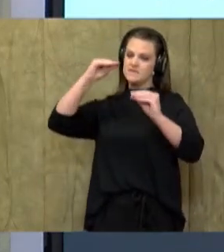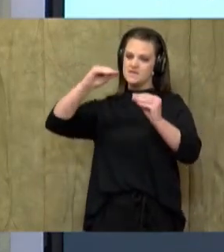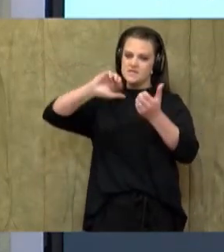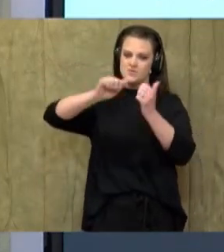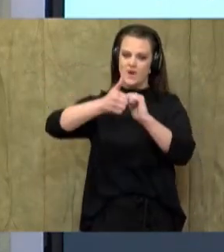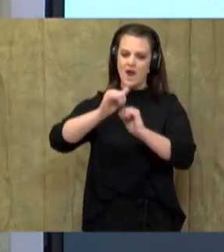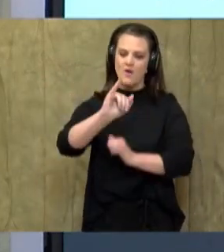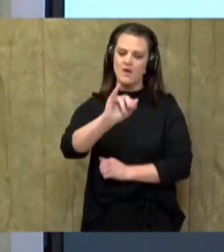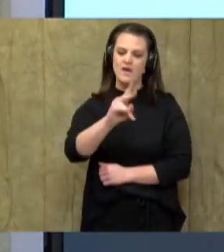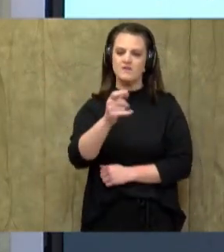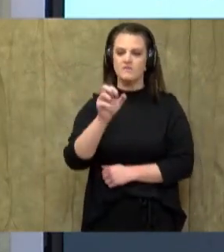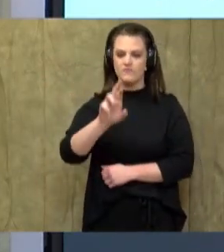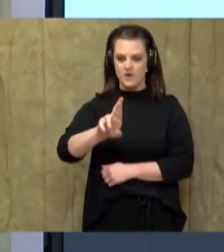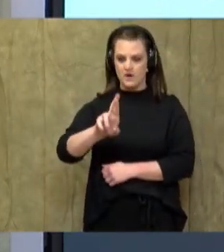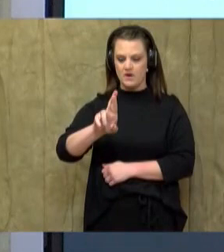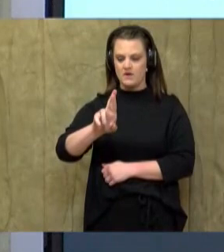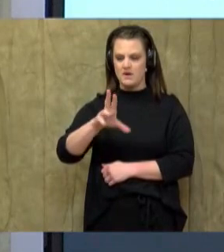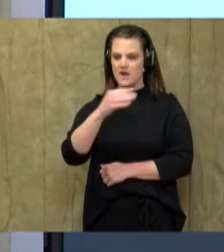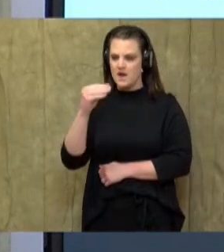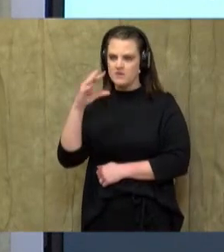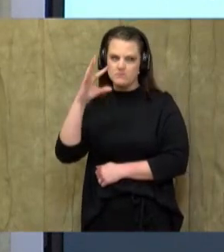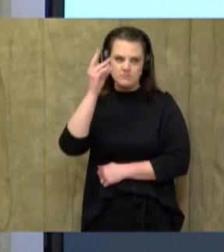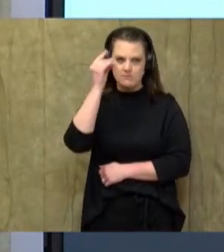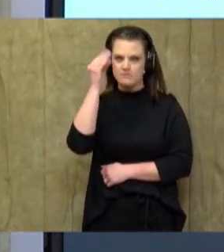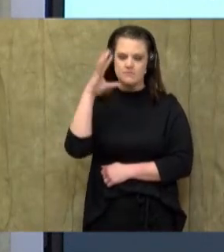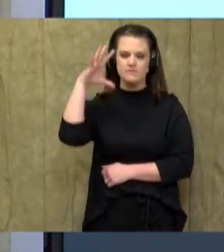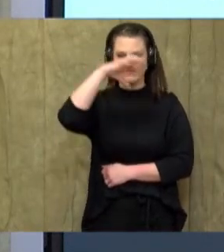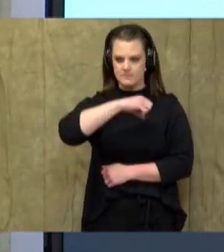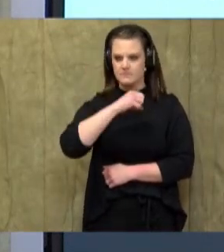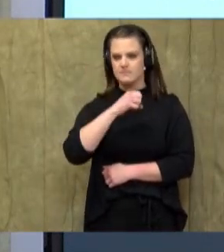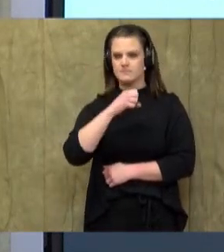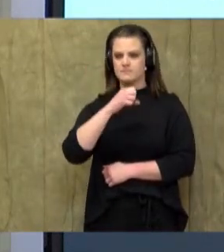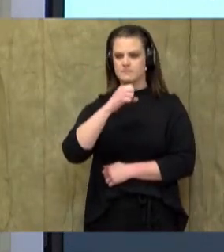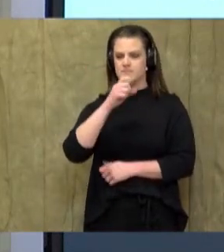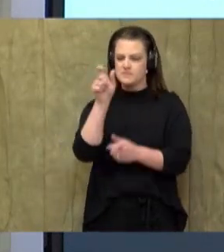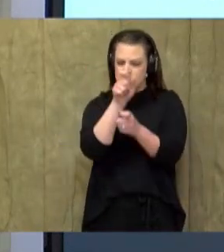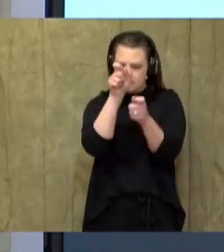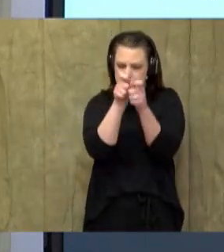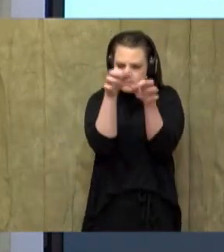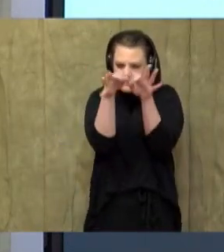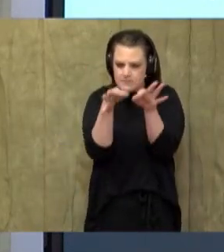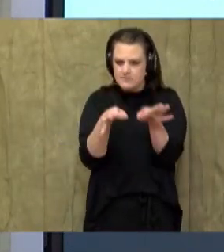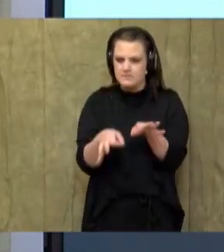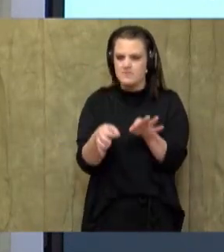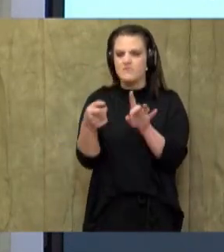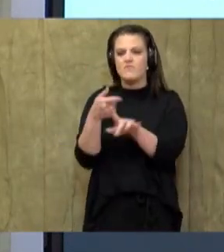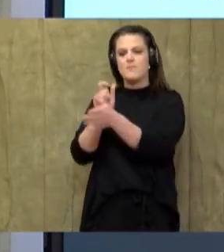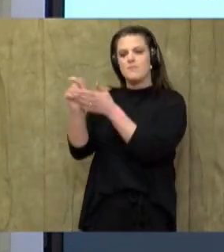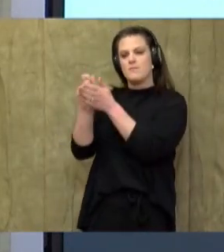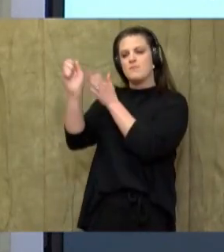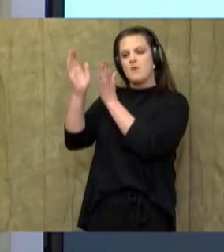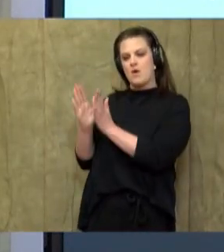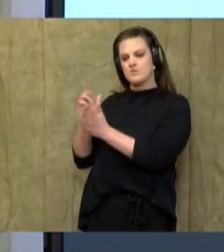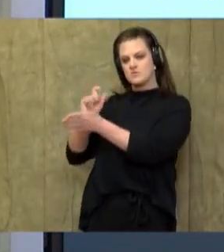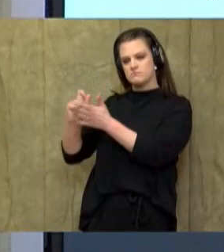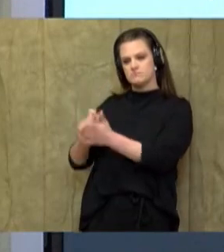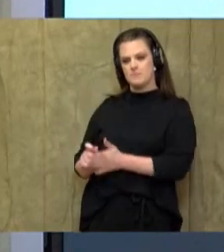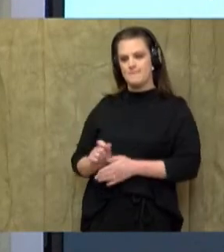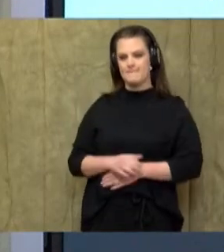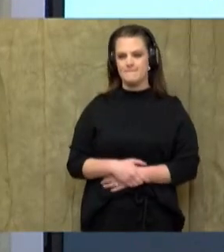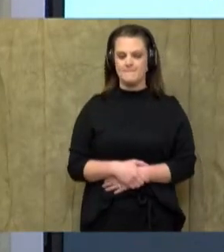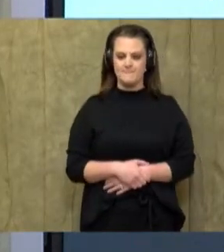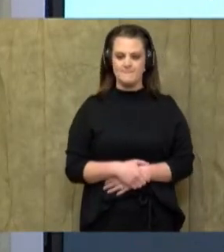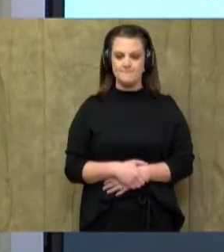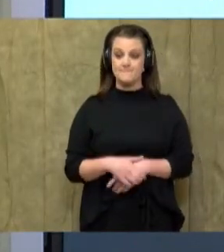or draw conclusions based on the specific details that an author gives you. And also,